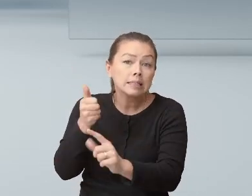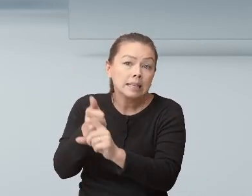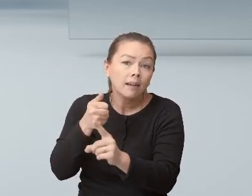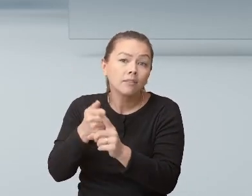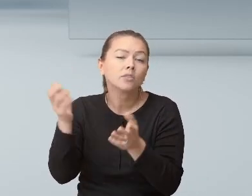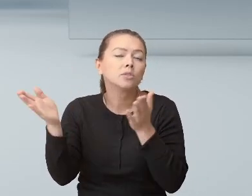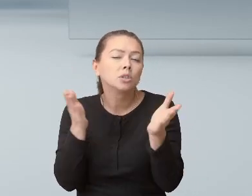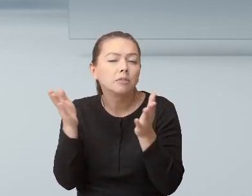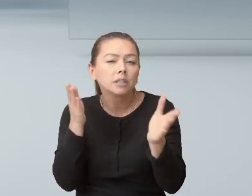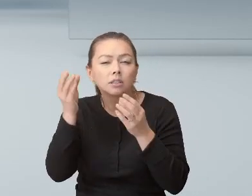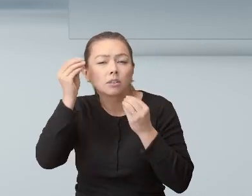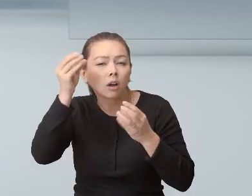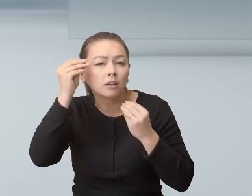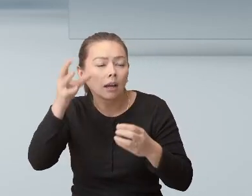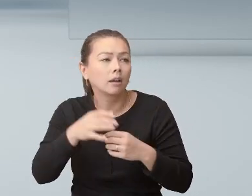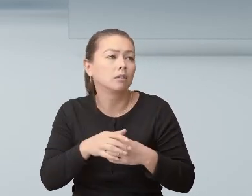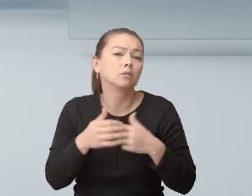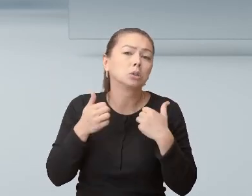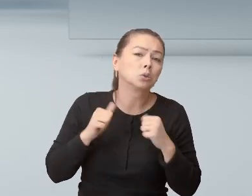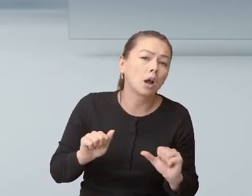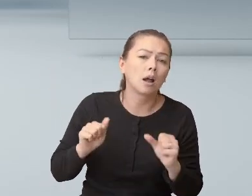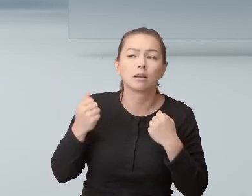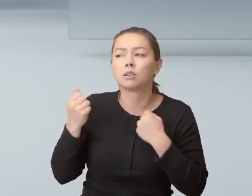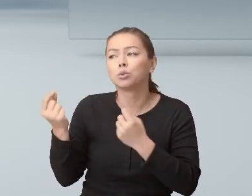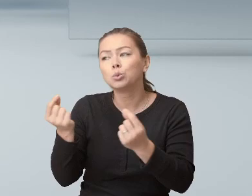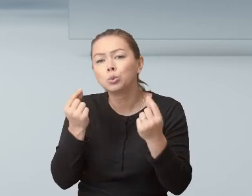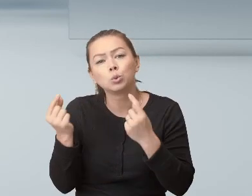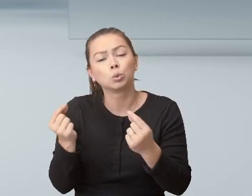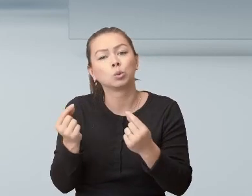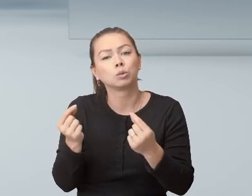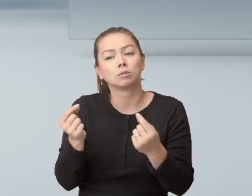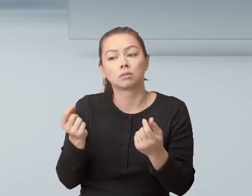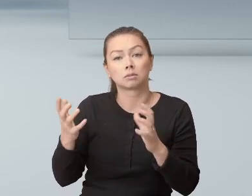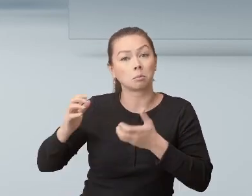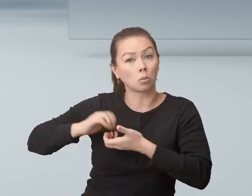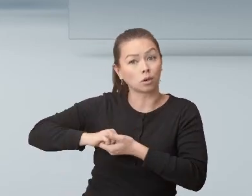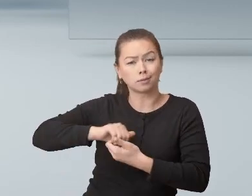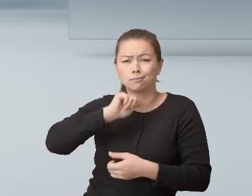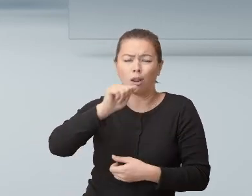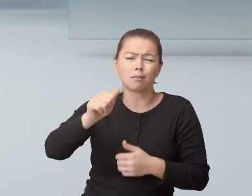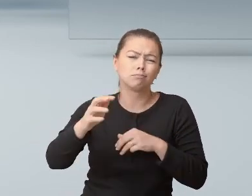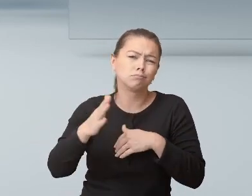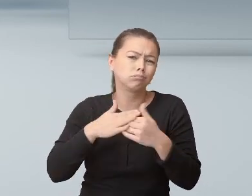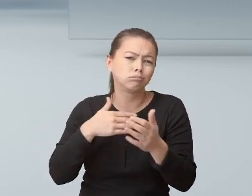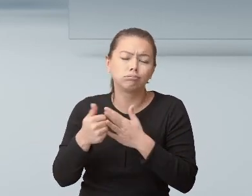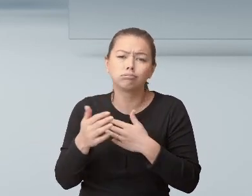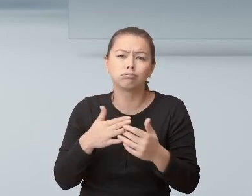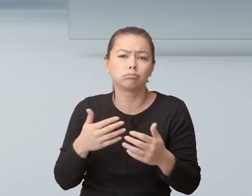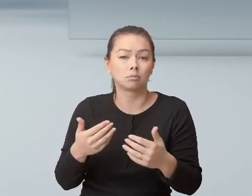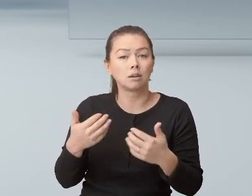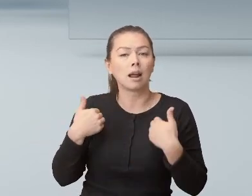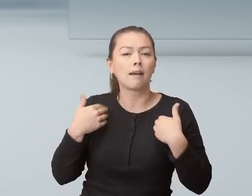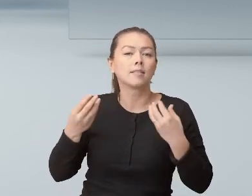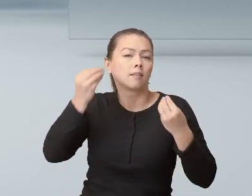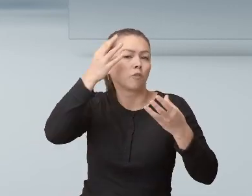lot of things you can do yourself, even without a partner if you want to poke around yourself. And there'll be some information on that at the end of